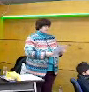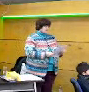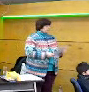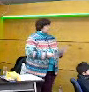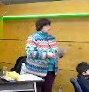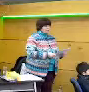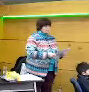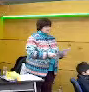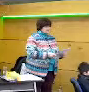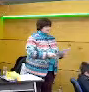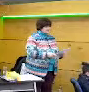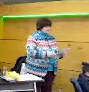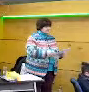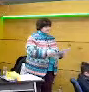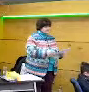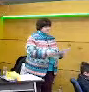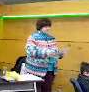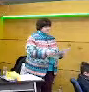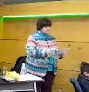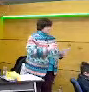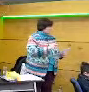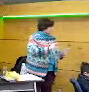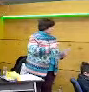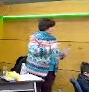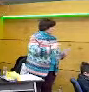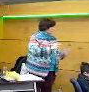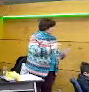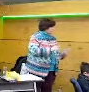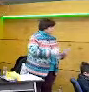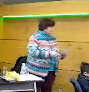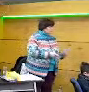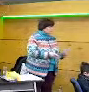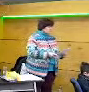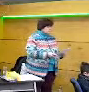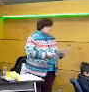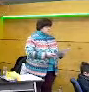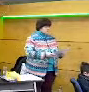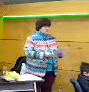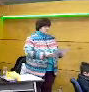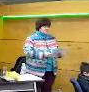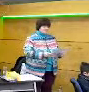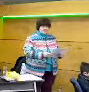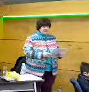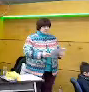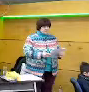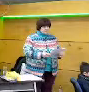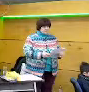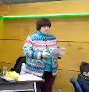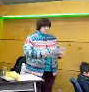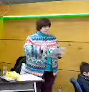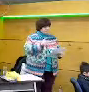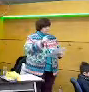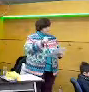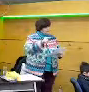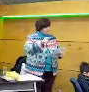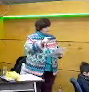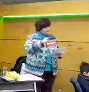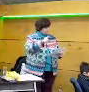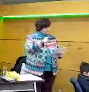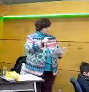We started out on chopsticks. Still with me? Then,